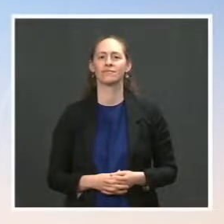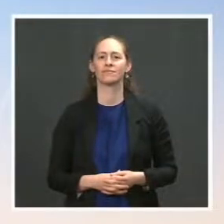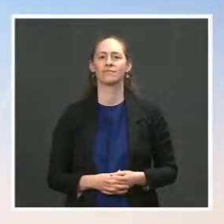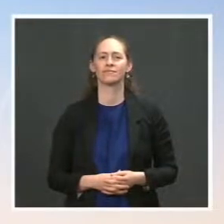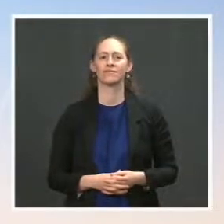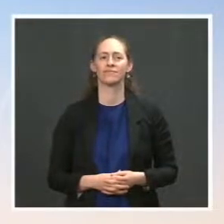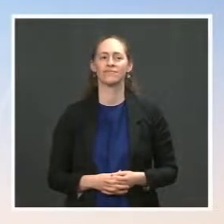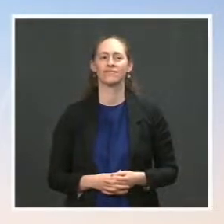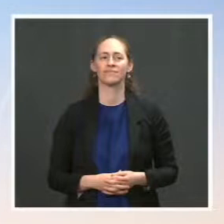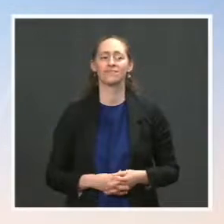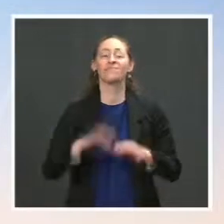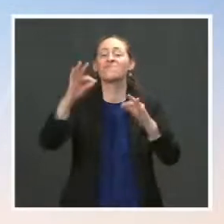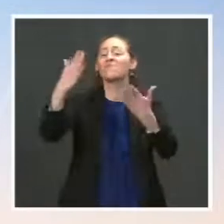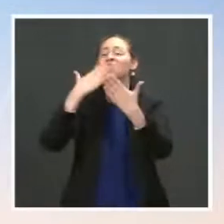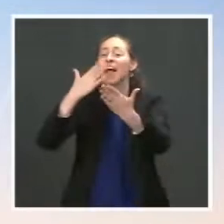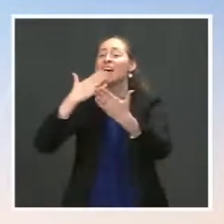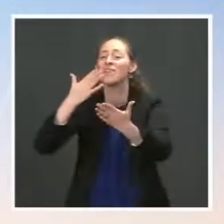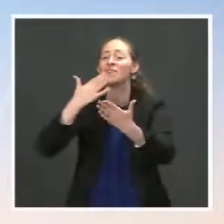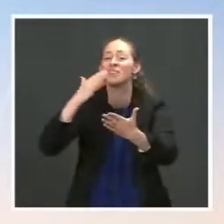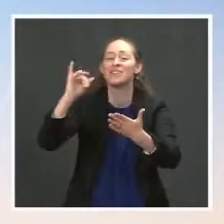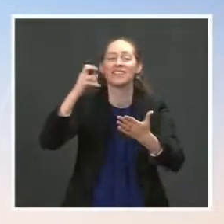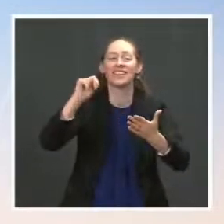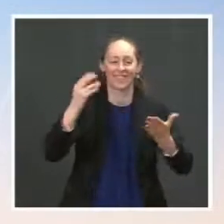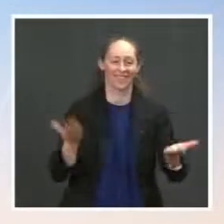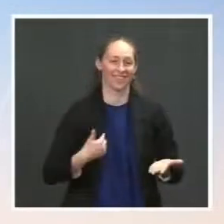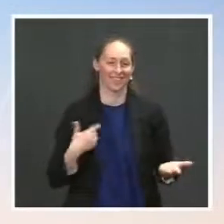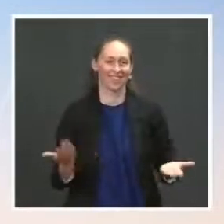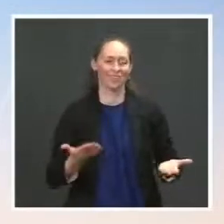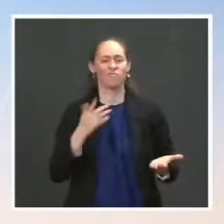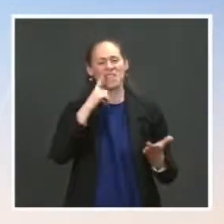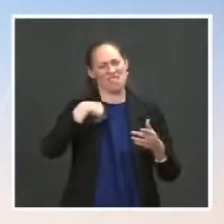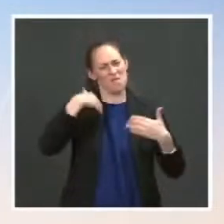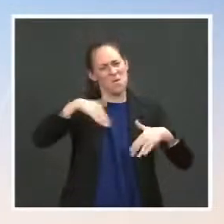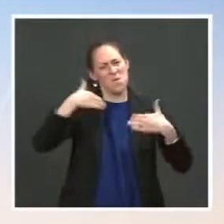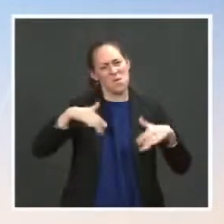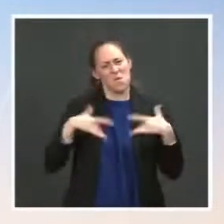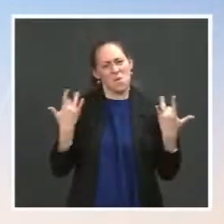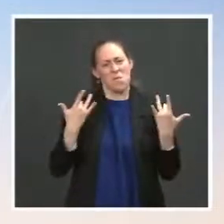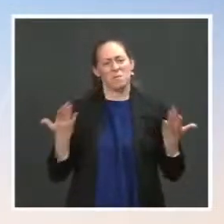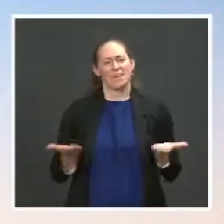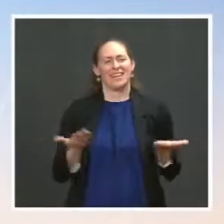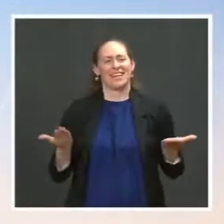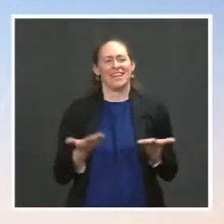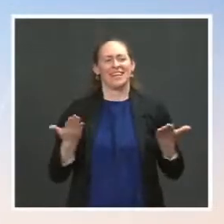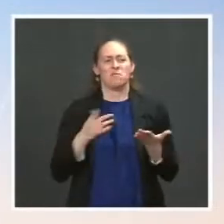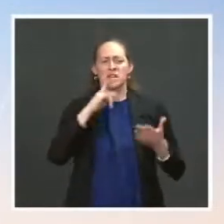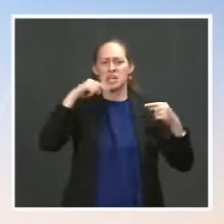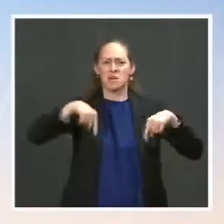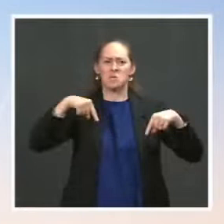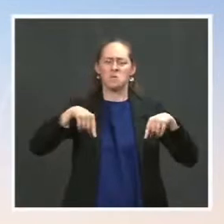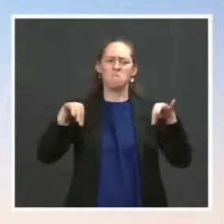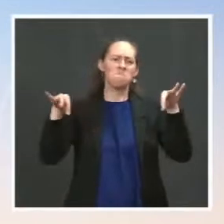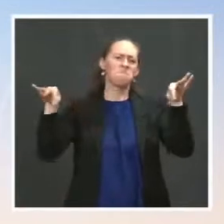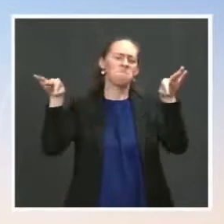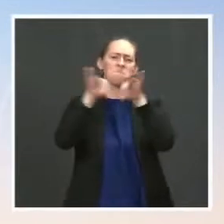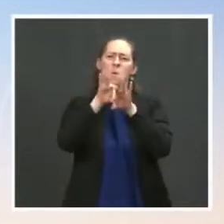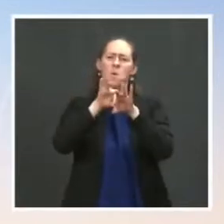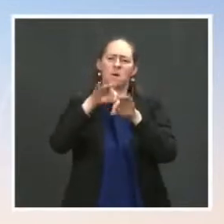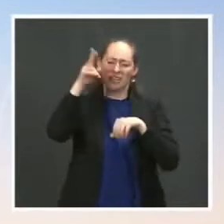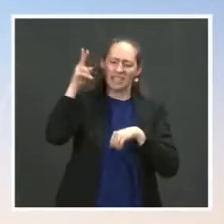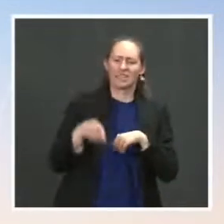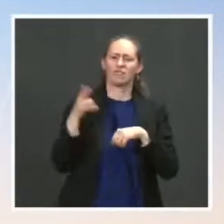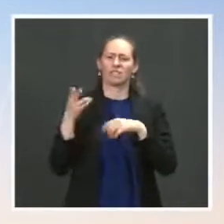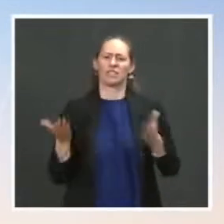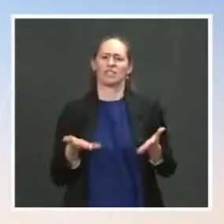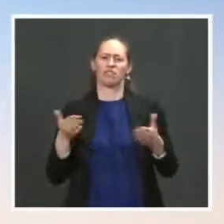Thanks a lot, Jen, and thanks, everyone. It's a real honor to be here, especially at such an important and exciting moment for the country. I'm convinced